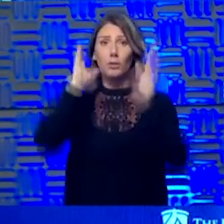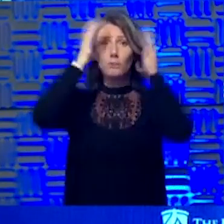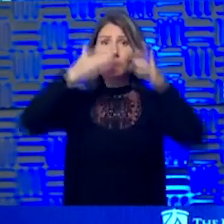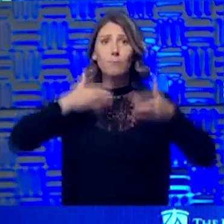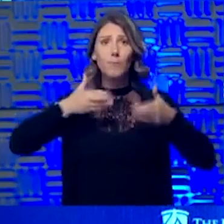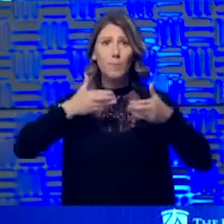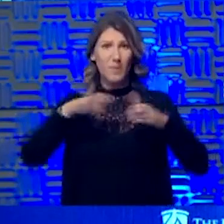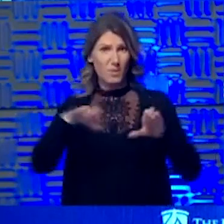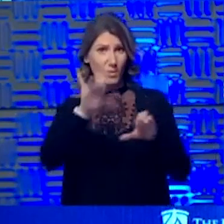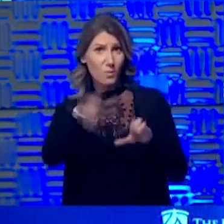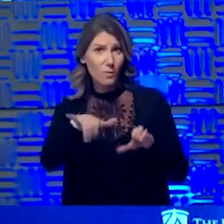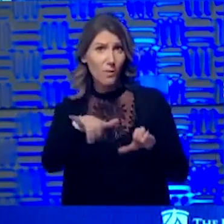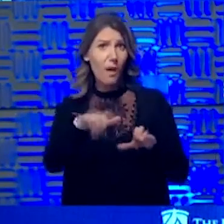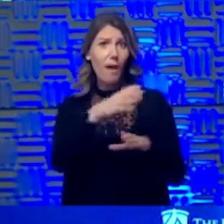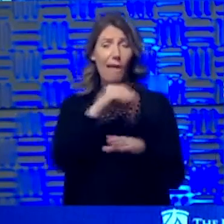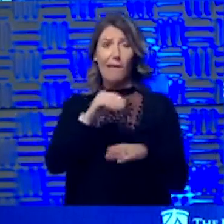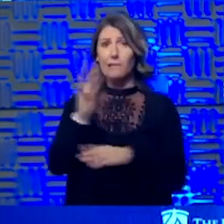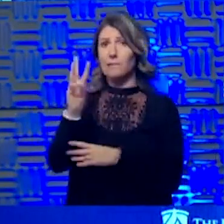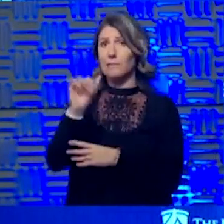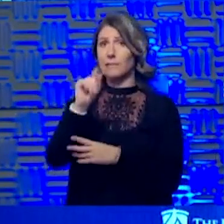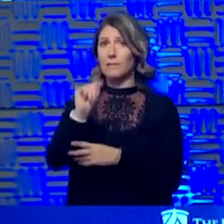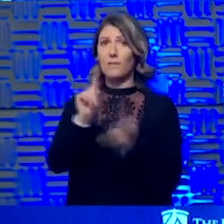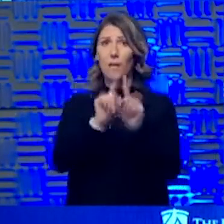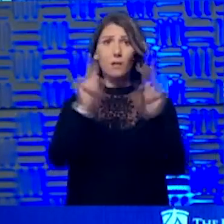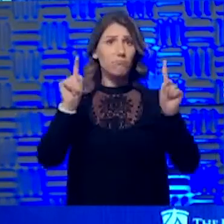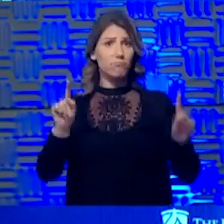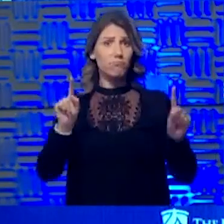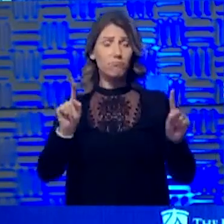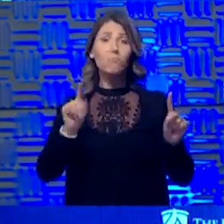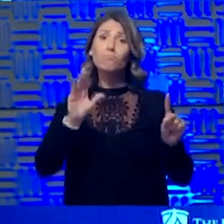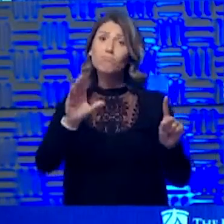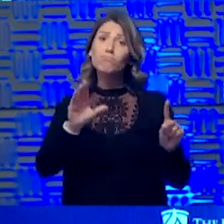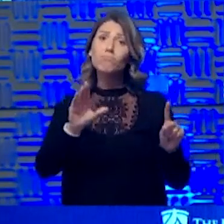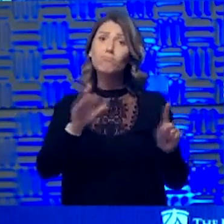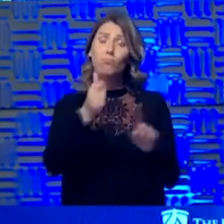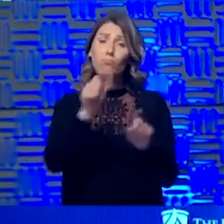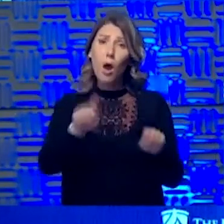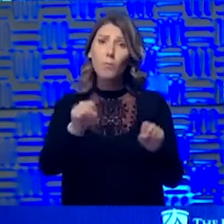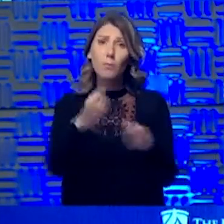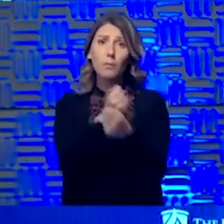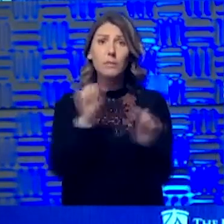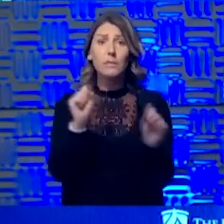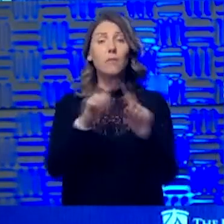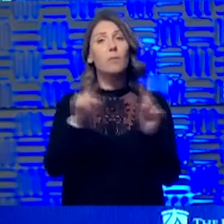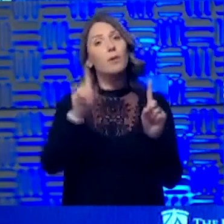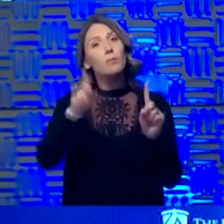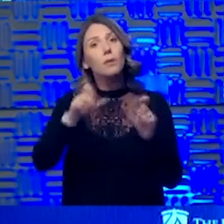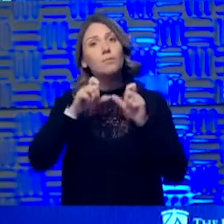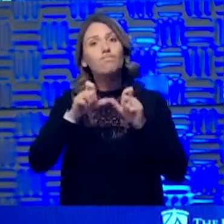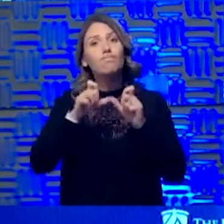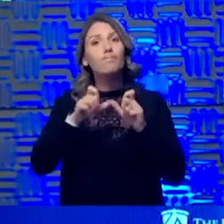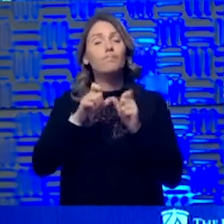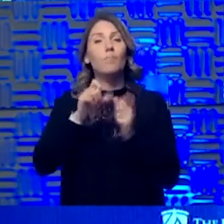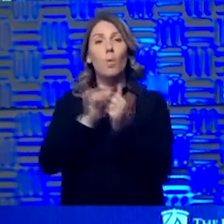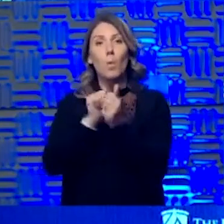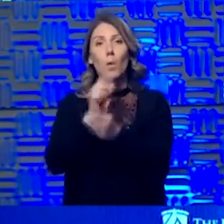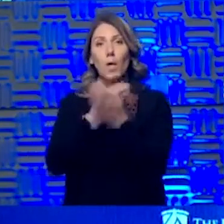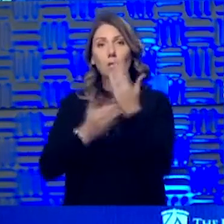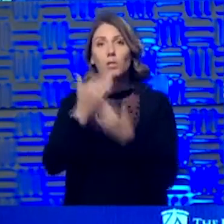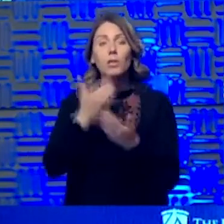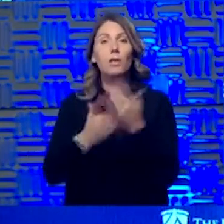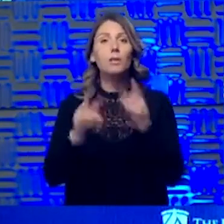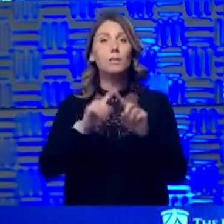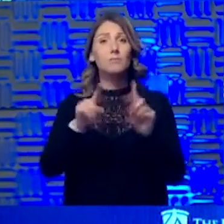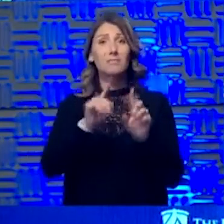feet apart, you're probably pretty darn safe. But you have to then keep washing your hands and doing all those other things. But the